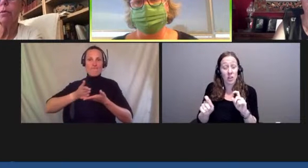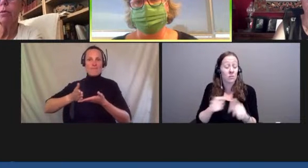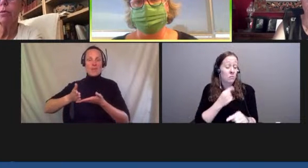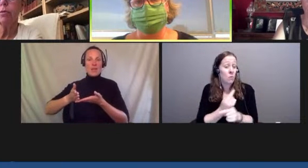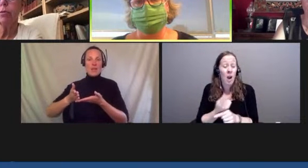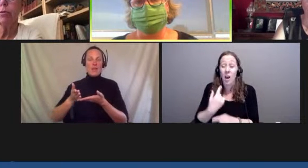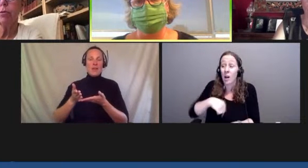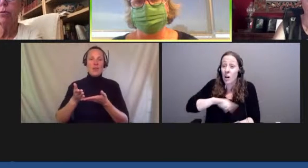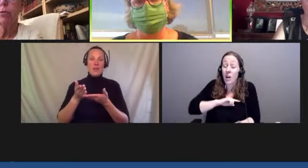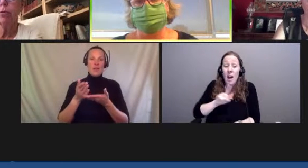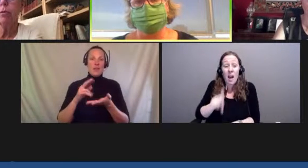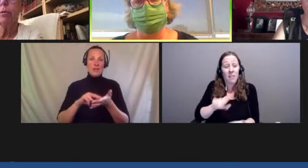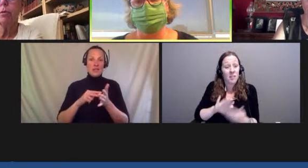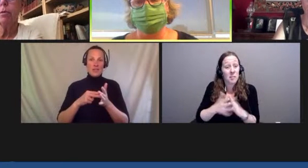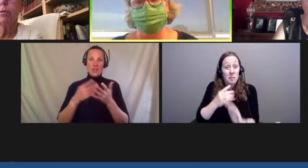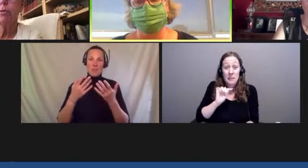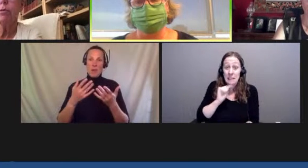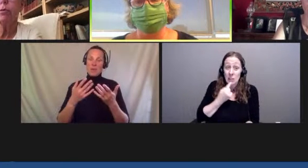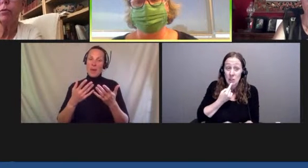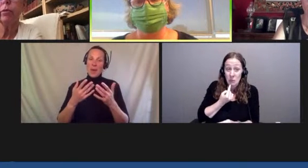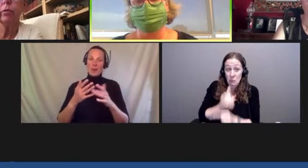We've got to get serious about this stuff now.